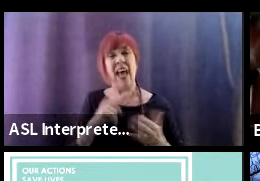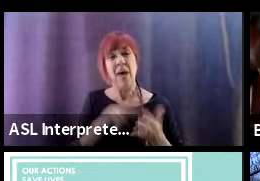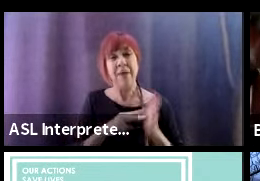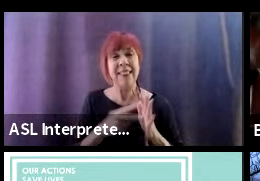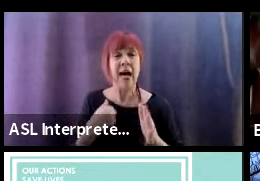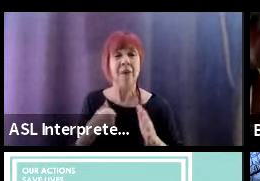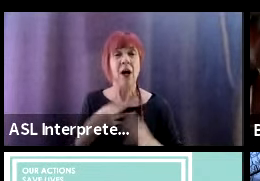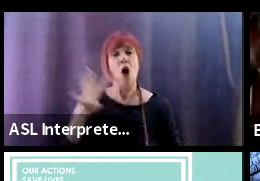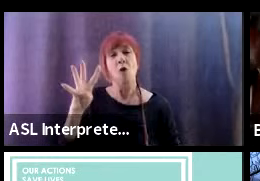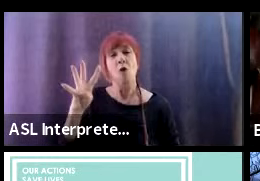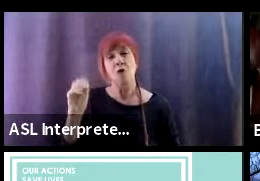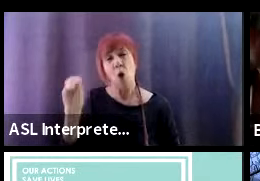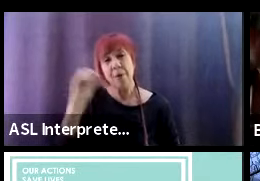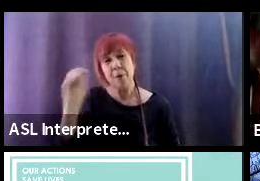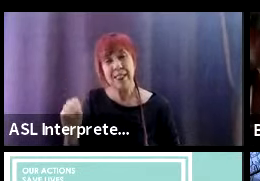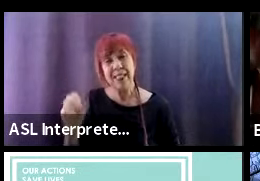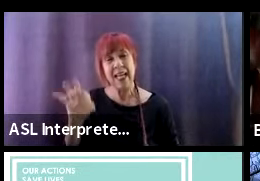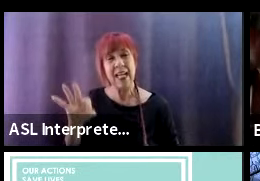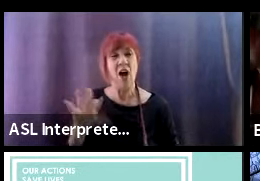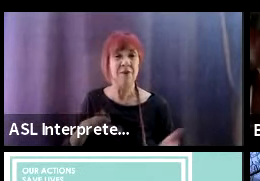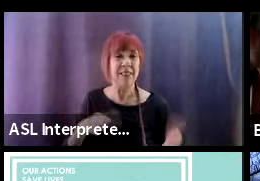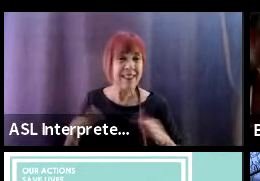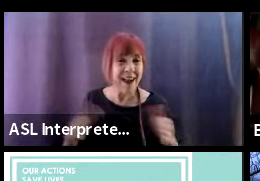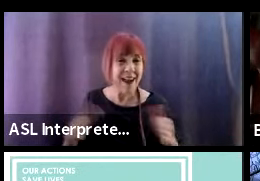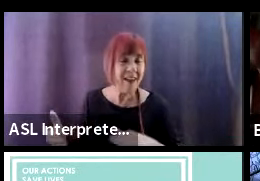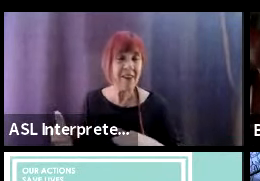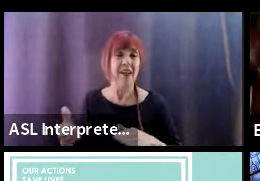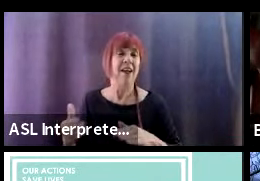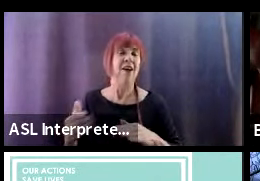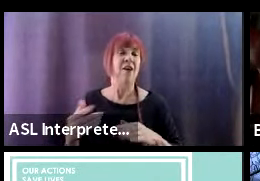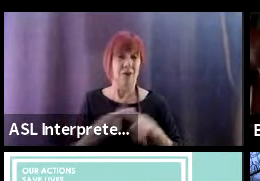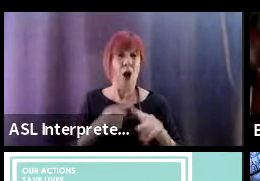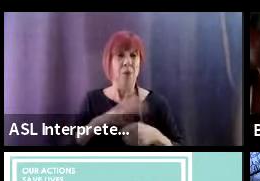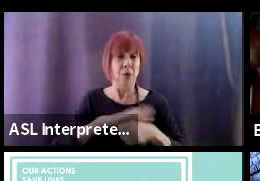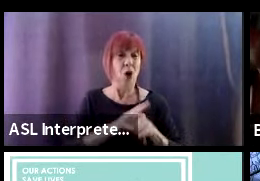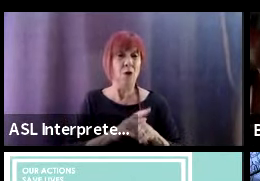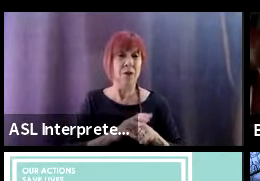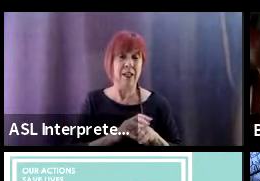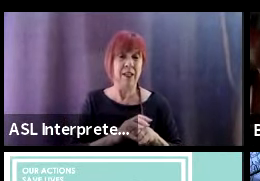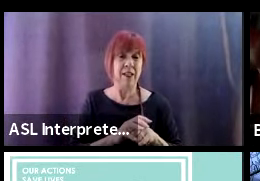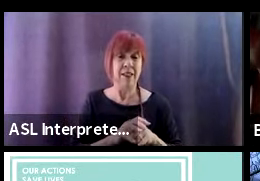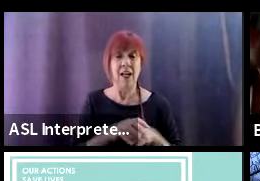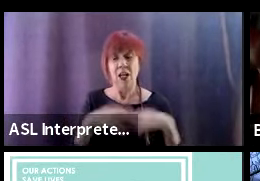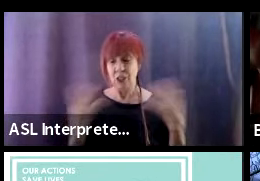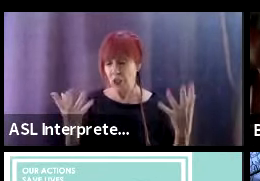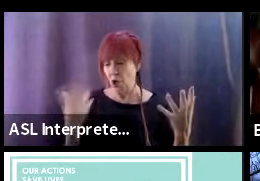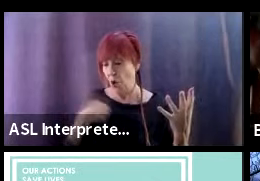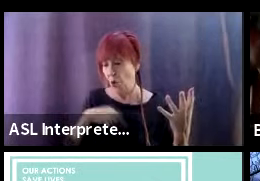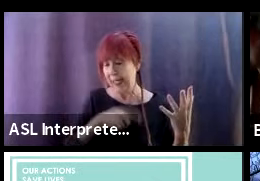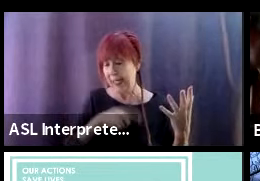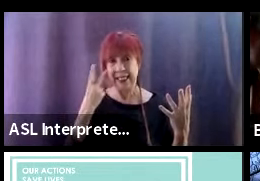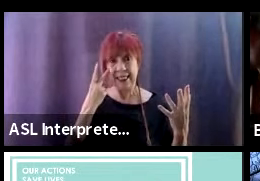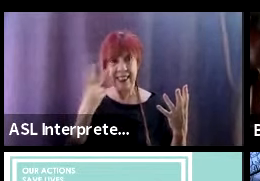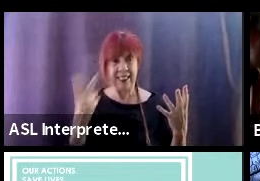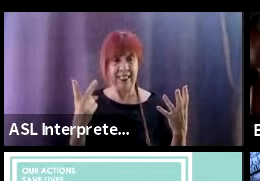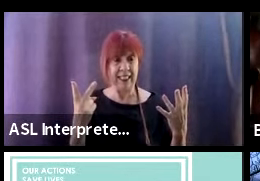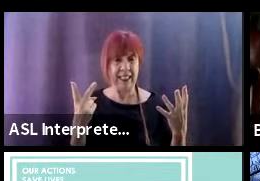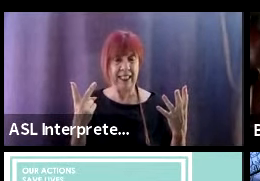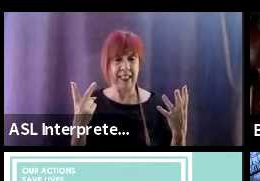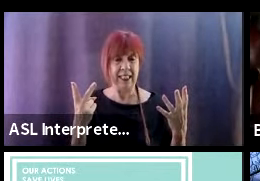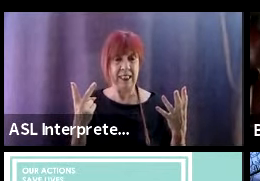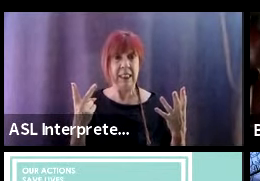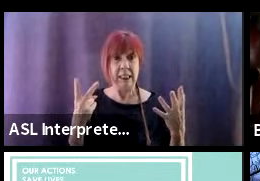40% of morbidity and mortality from COVID-19. And so we see that